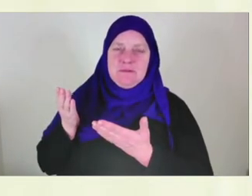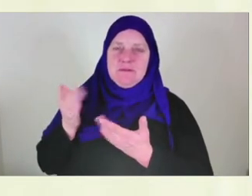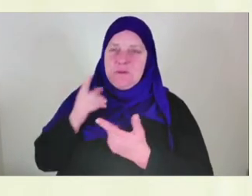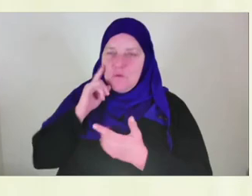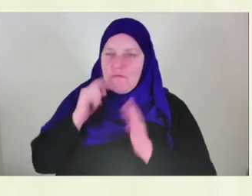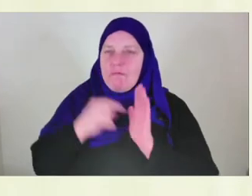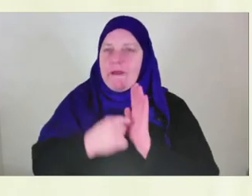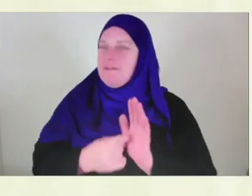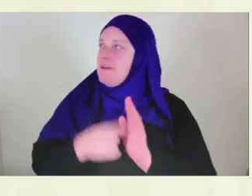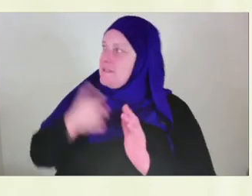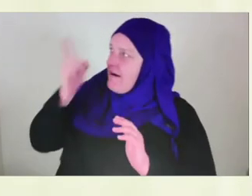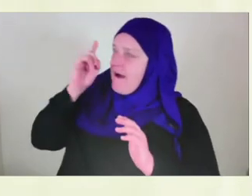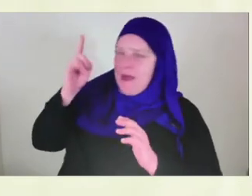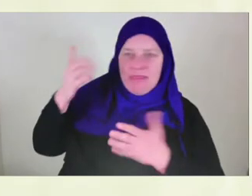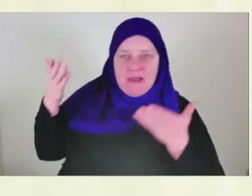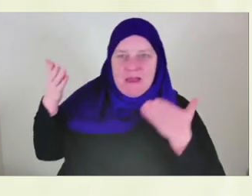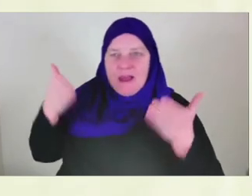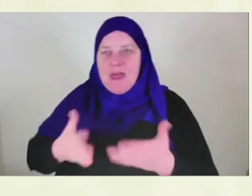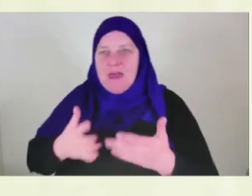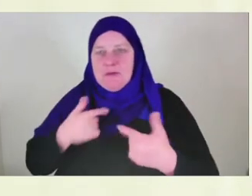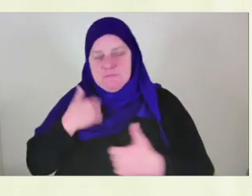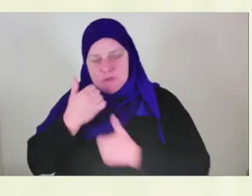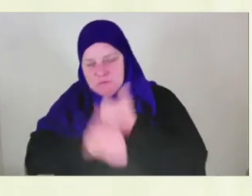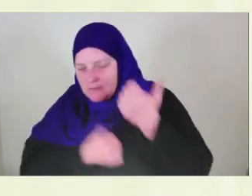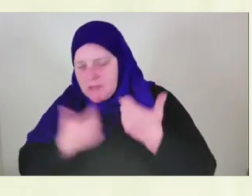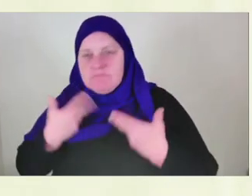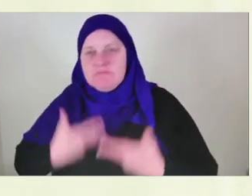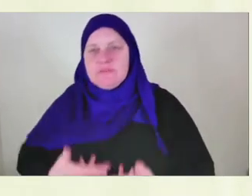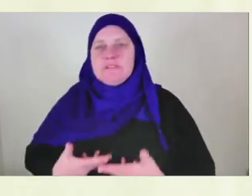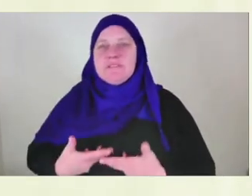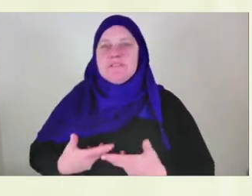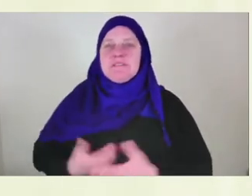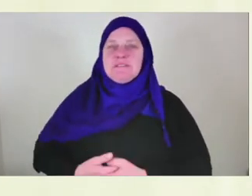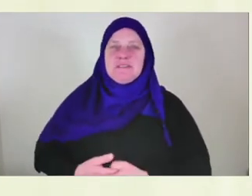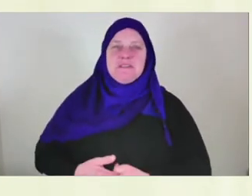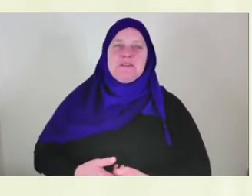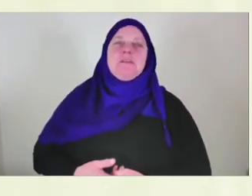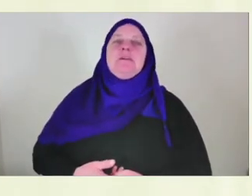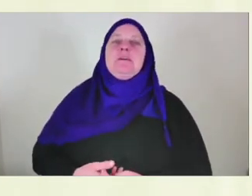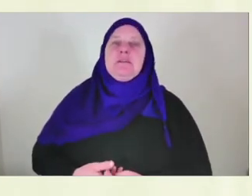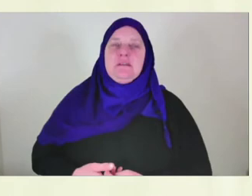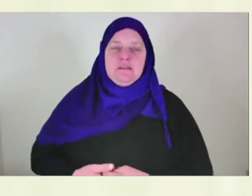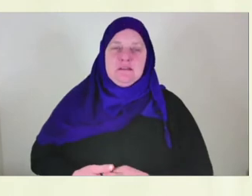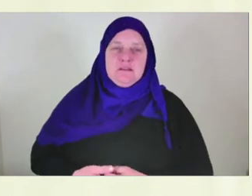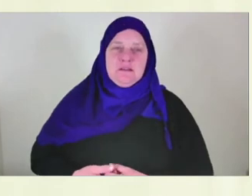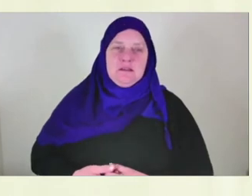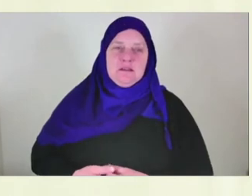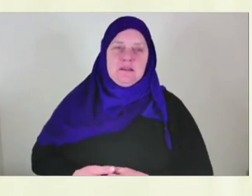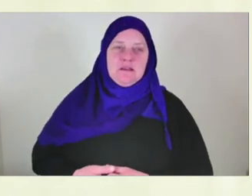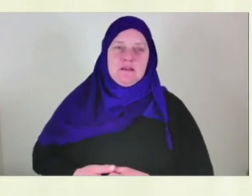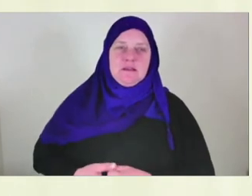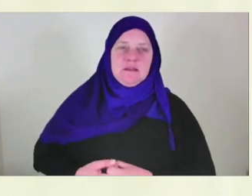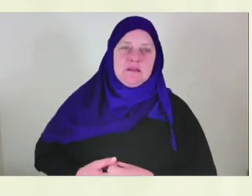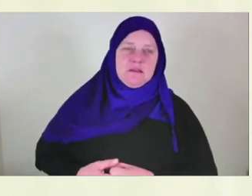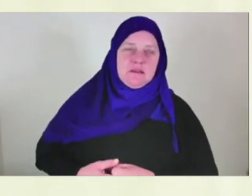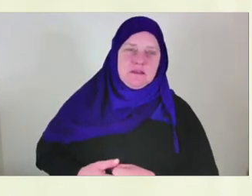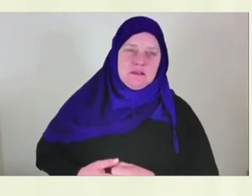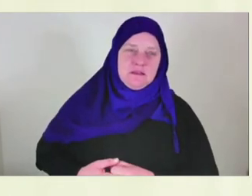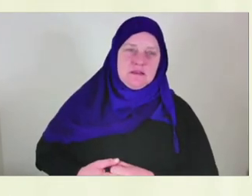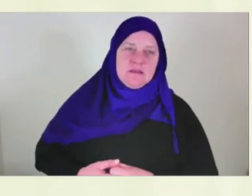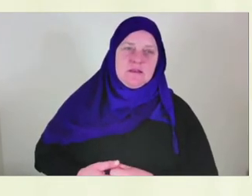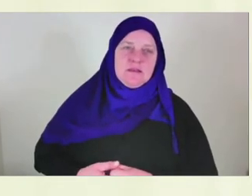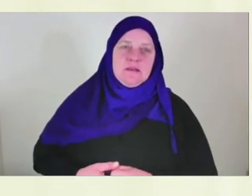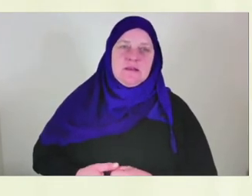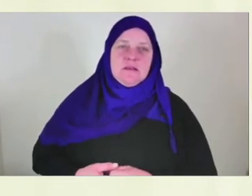that's why when you pay khums, think of it like this. I've given you, so for example, Allah Azza wa Jalla says, I've given you